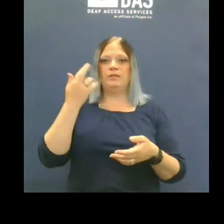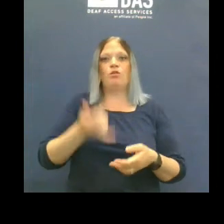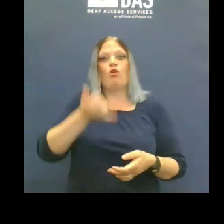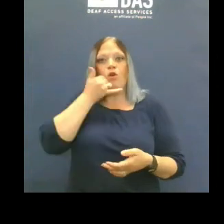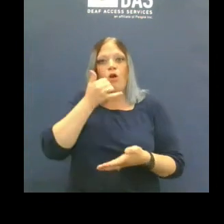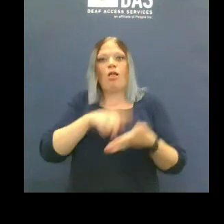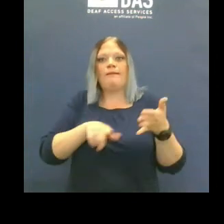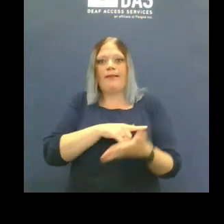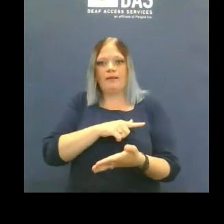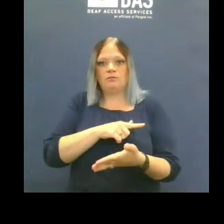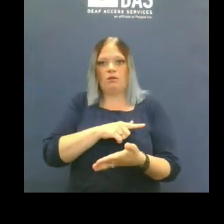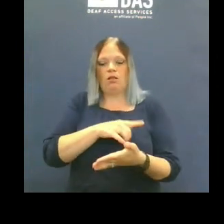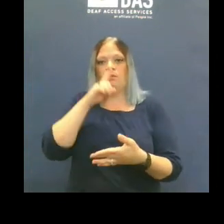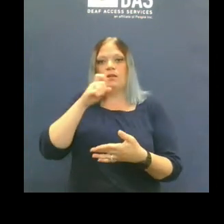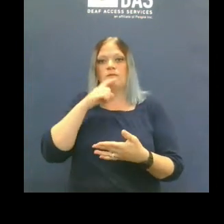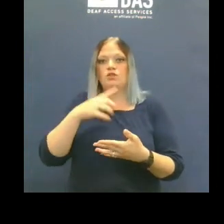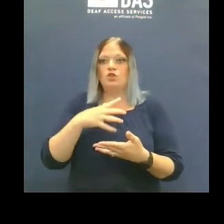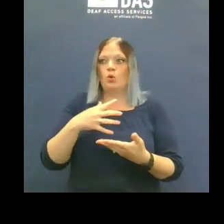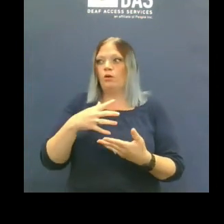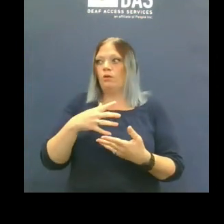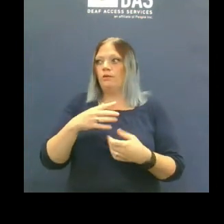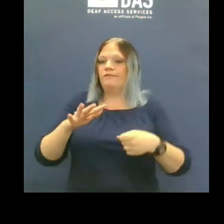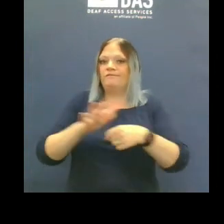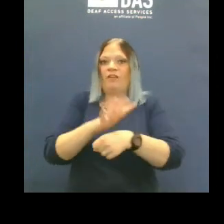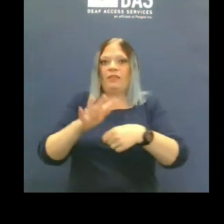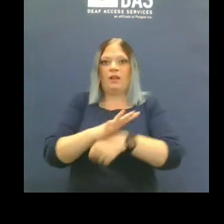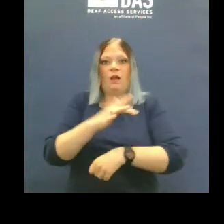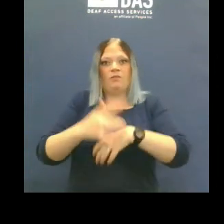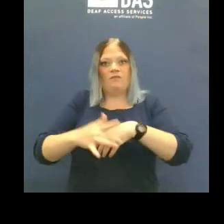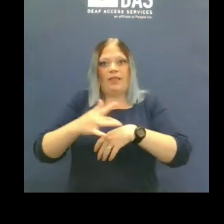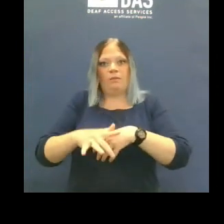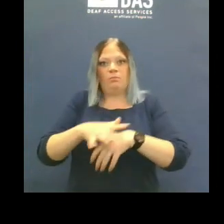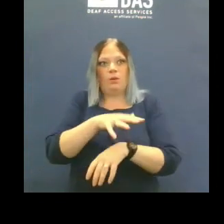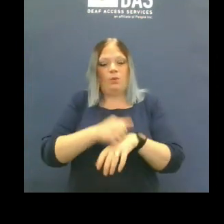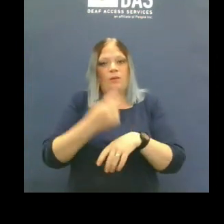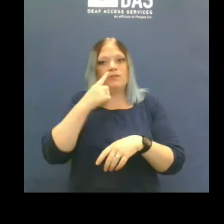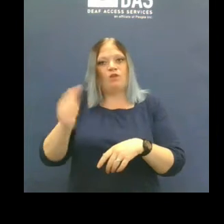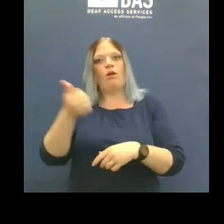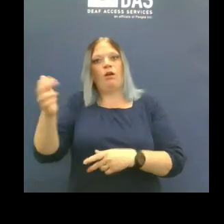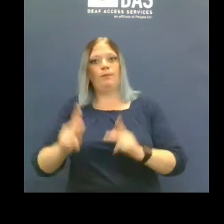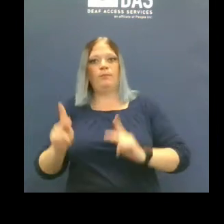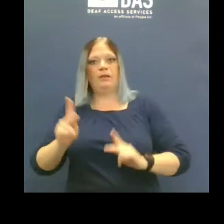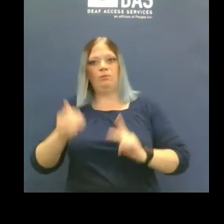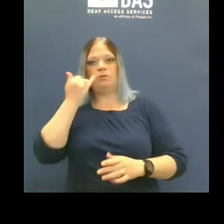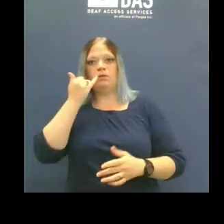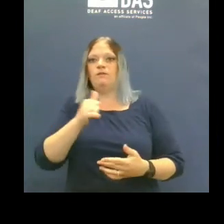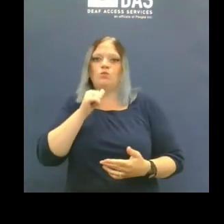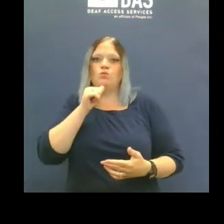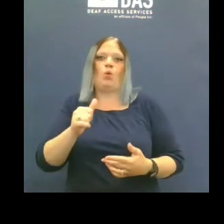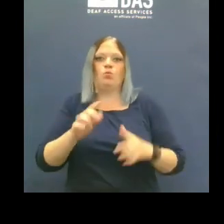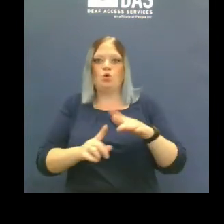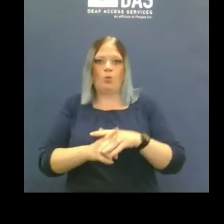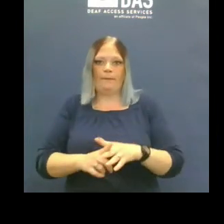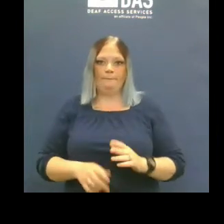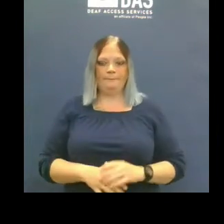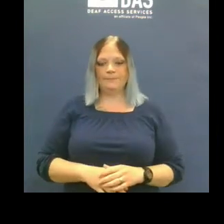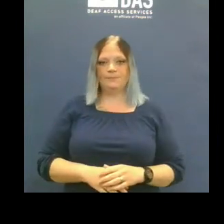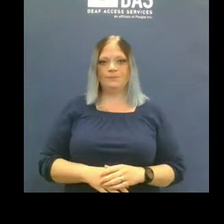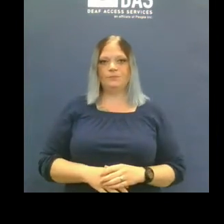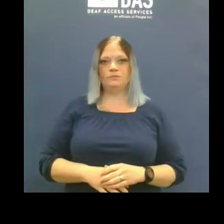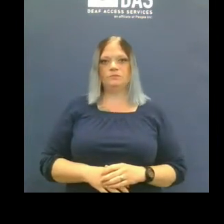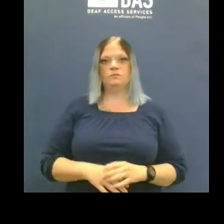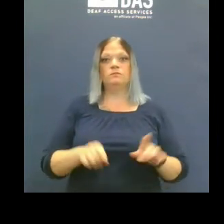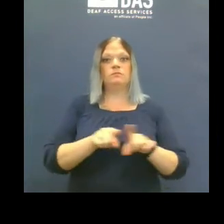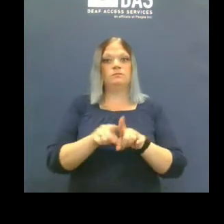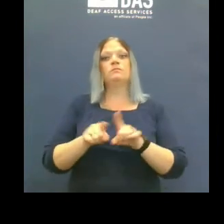cancel, because you are taking up a spot of somebody else that really wanted that test. So we are also